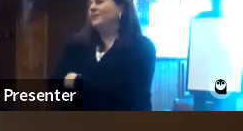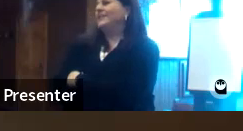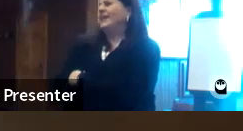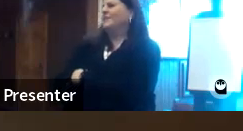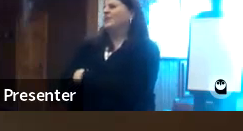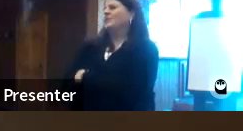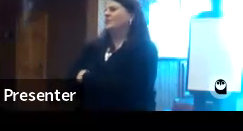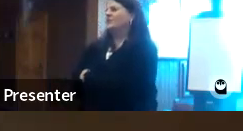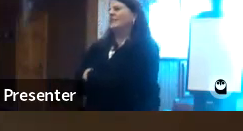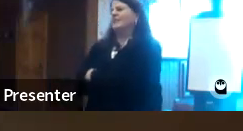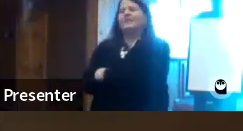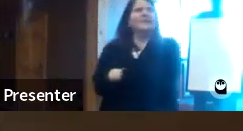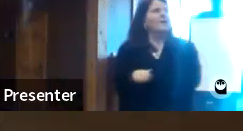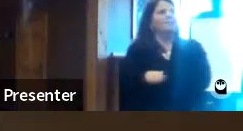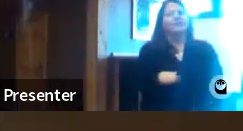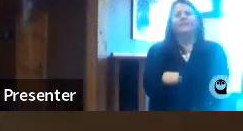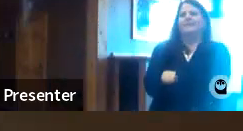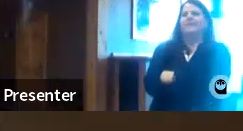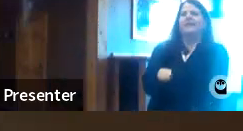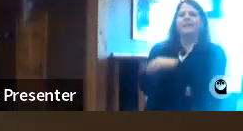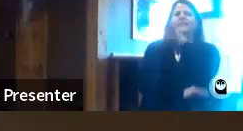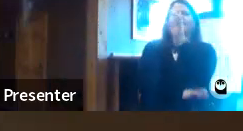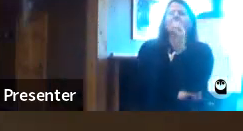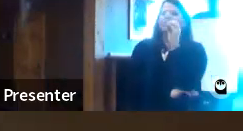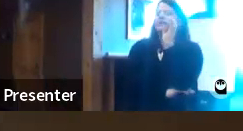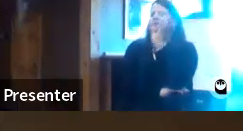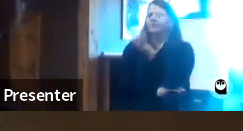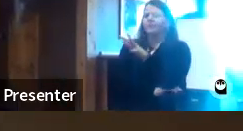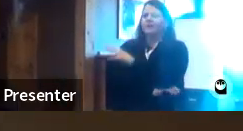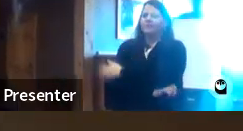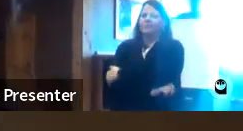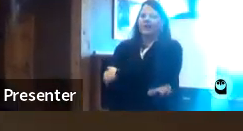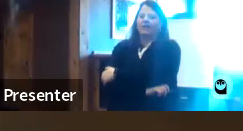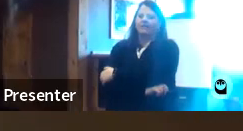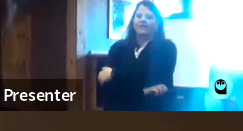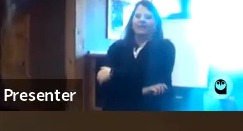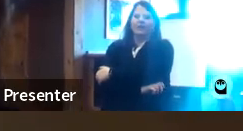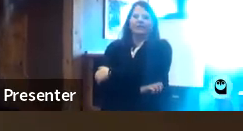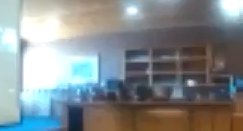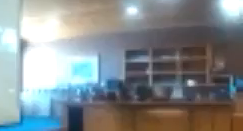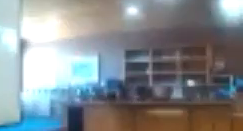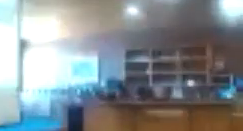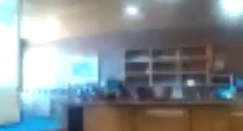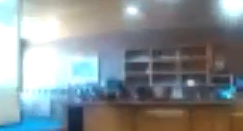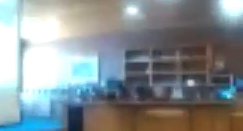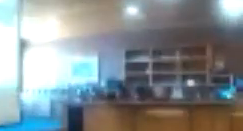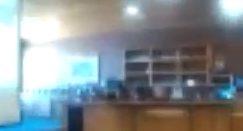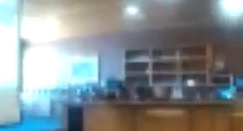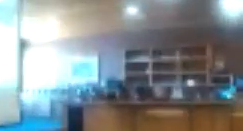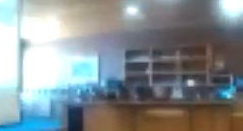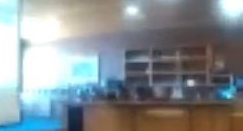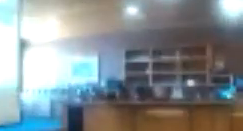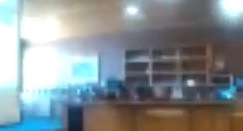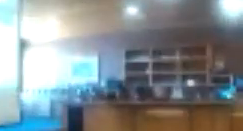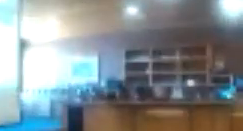Okay, sorry we didn't have the volume for you to hear it. The link is there. You know, you're welcome to go back, obviously, and watch it. But the